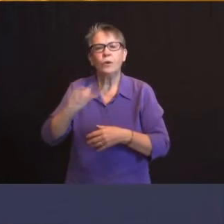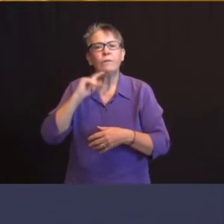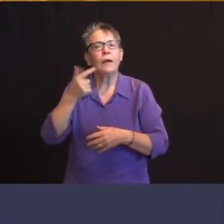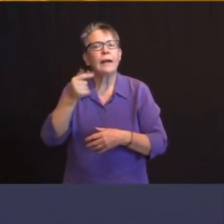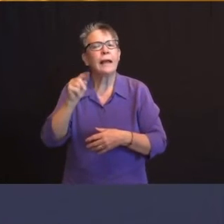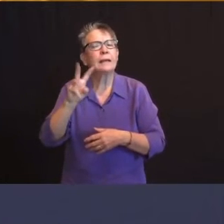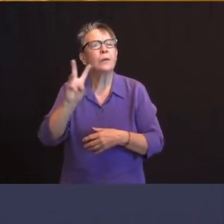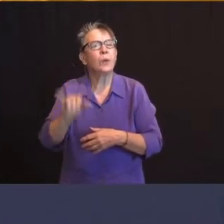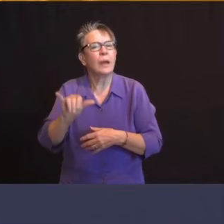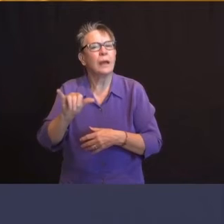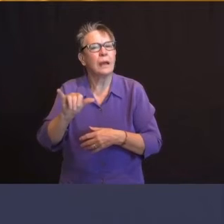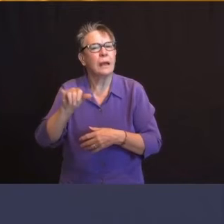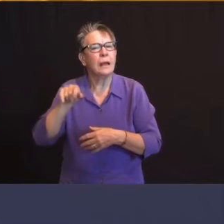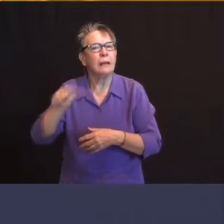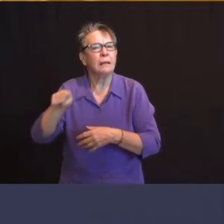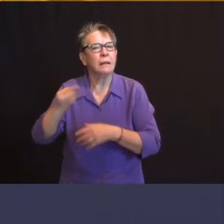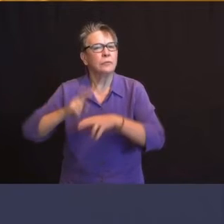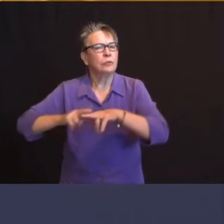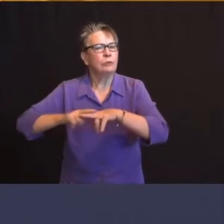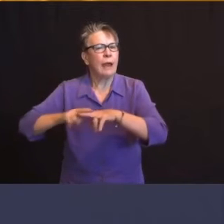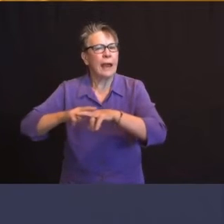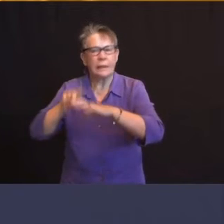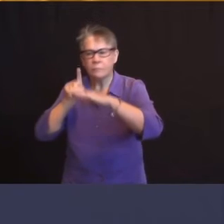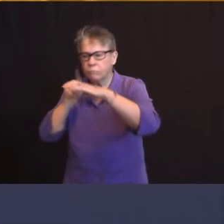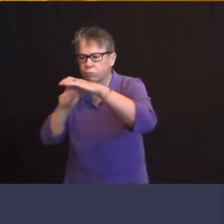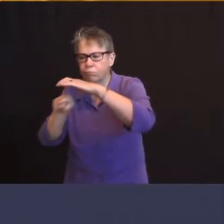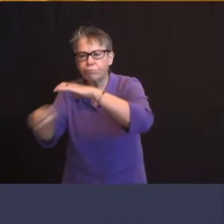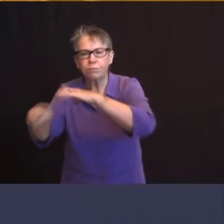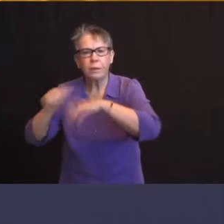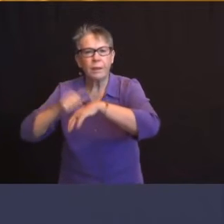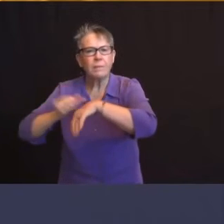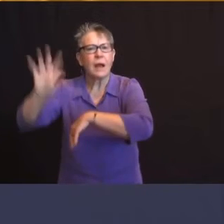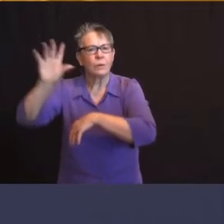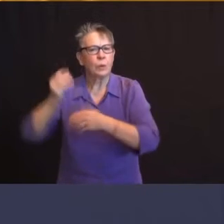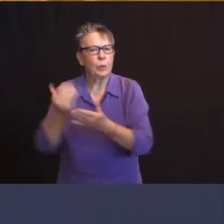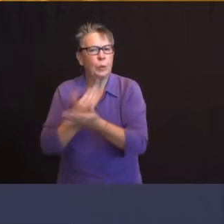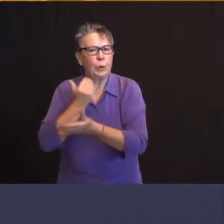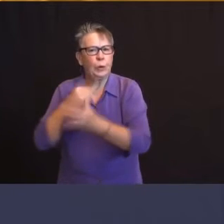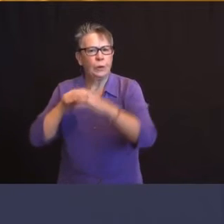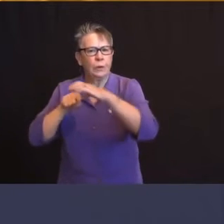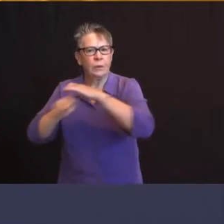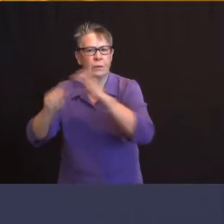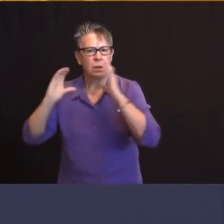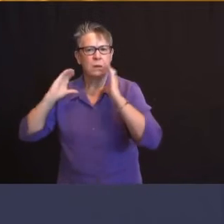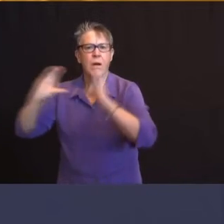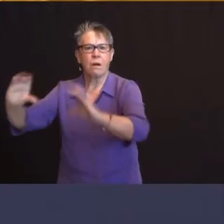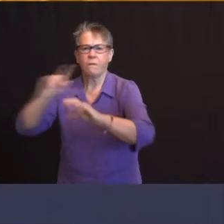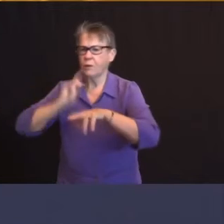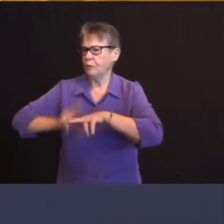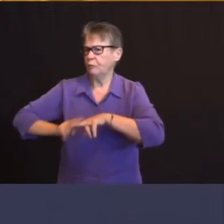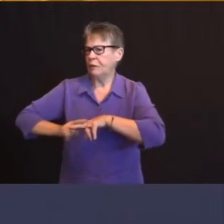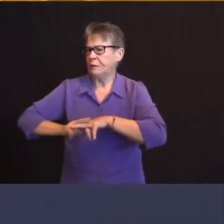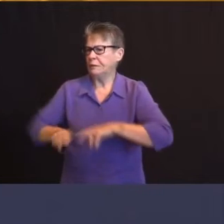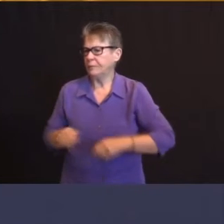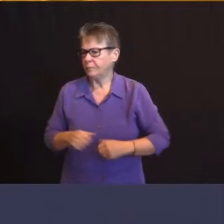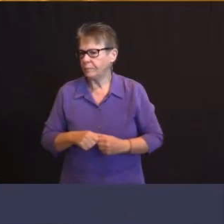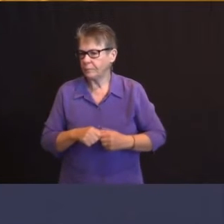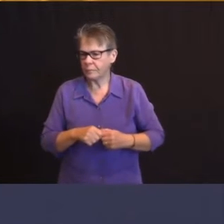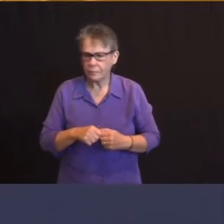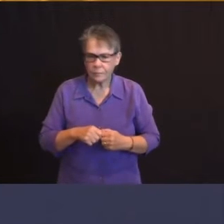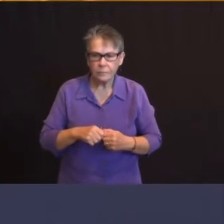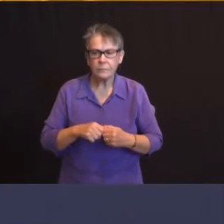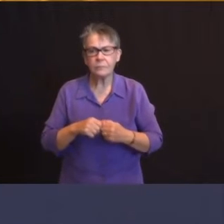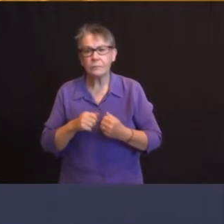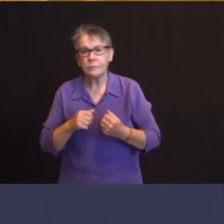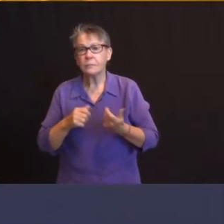offered my and our administration's partnership in any way it is needed to get COVID off the drawing board and into reality.